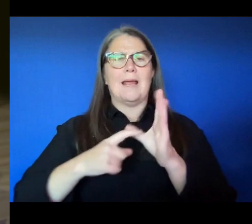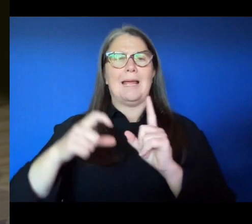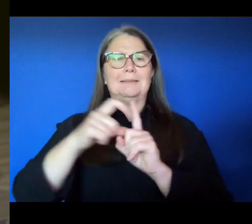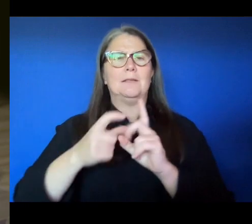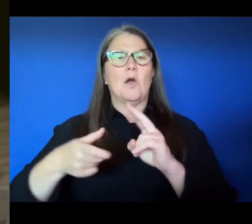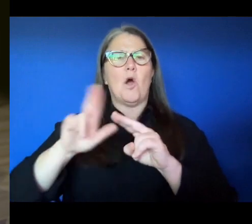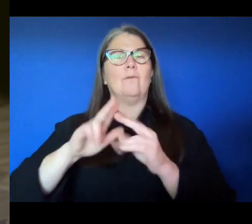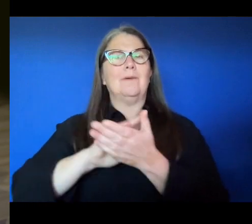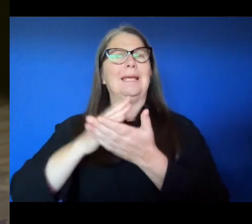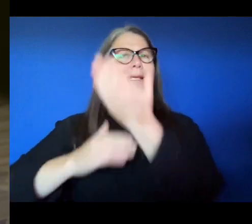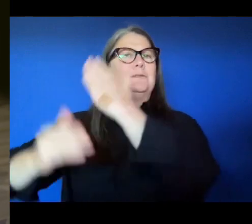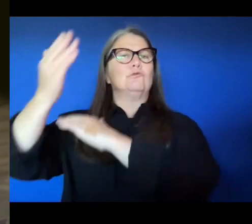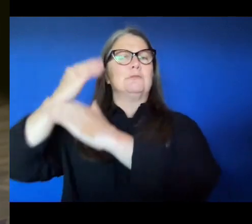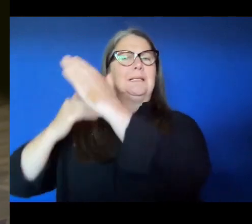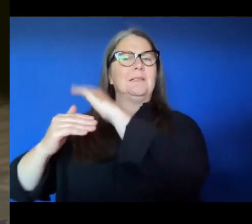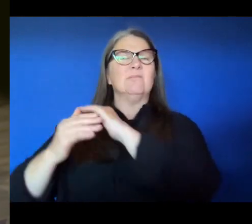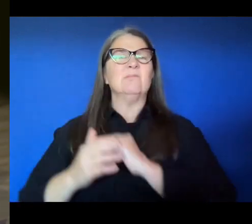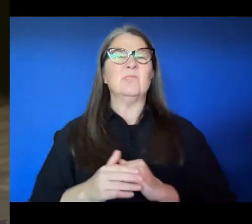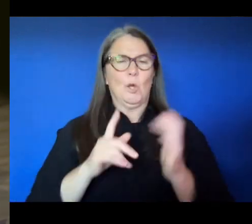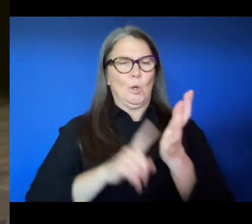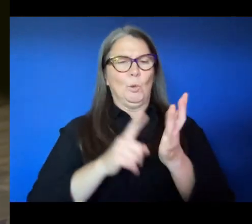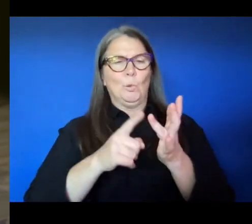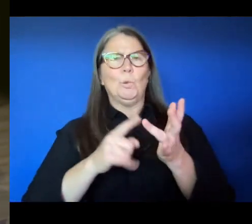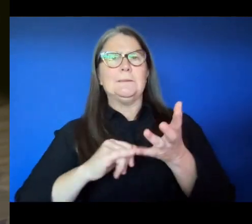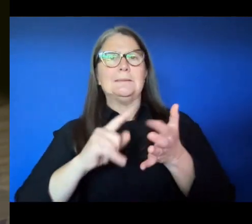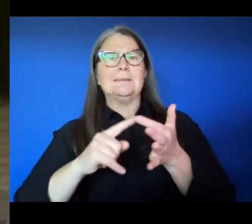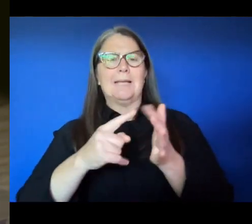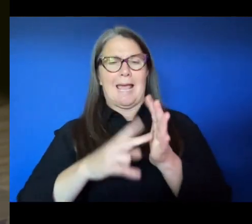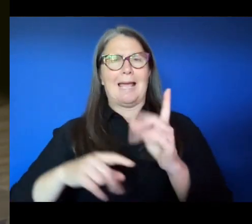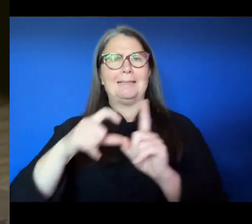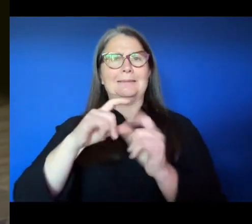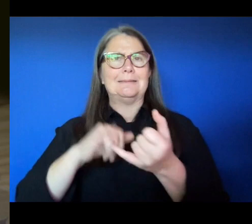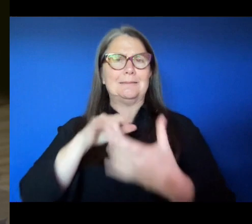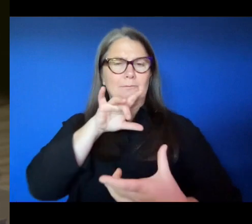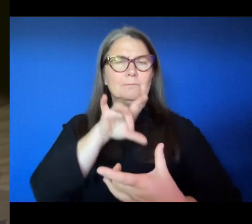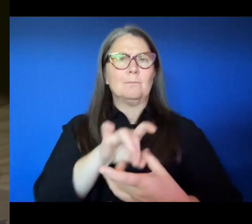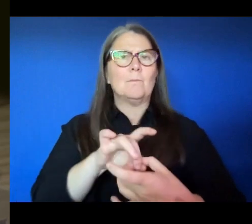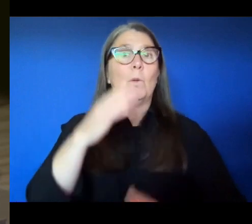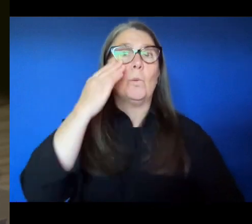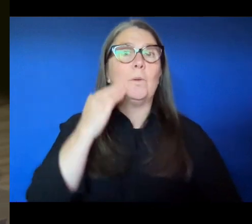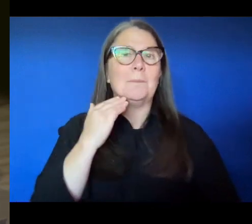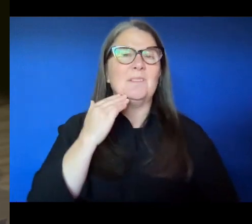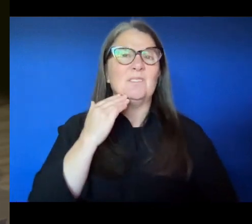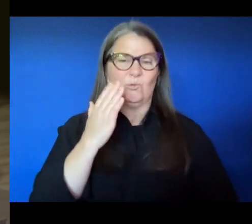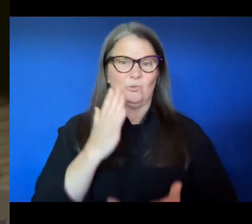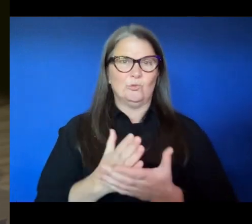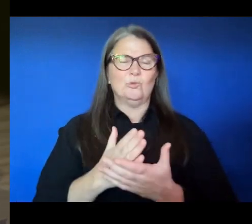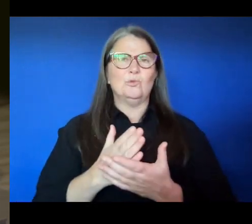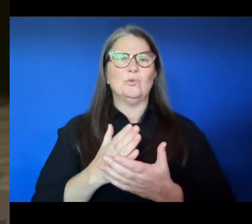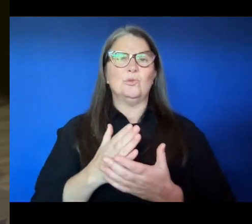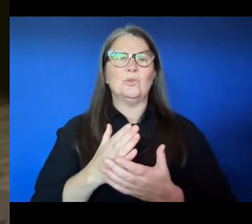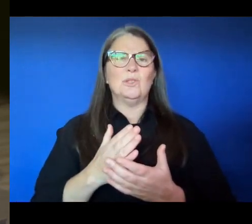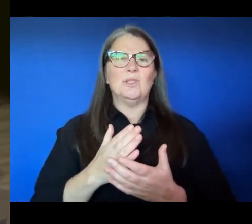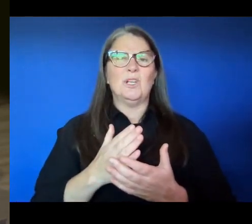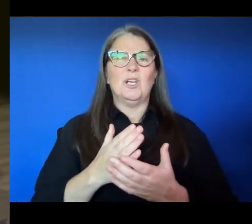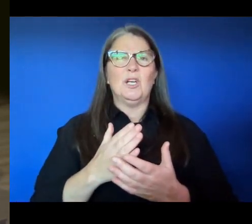colonisation, particularly as they relate to women. Matrilineal histories are key to Watson's work, while Johnson's work explores